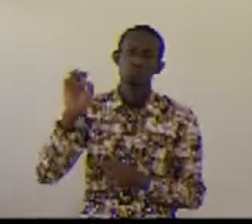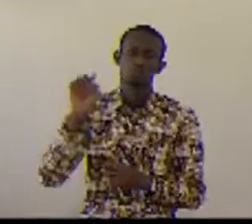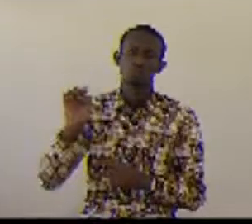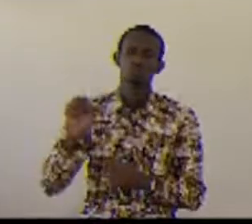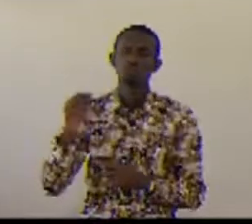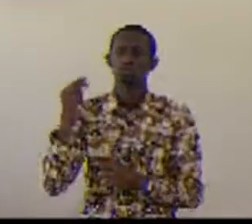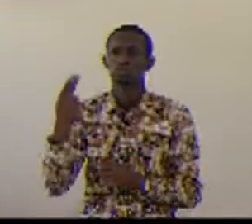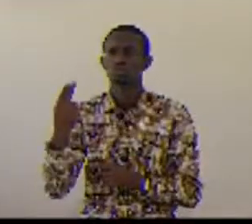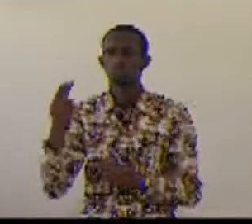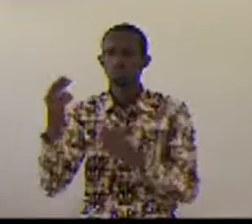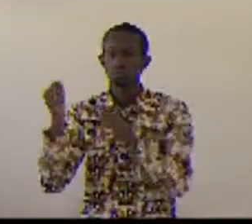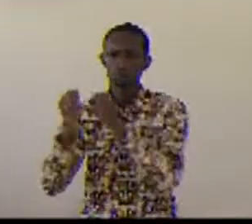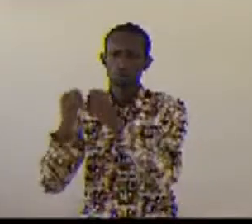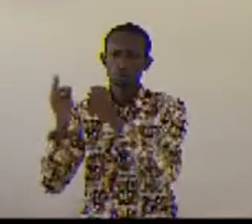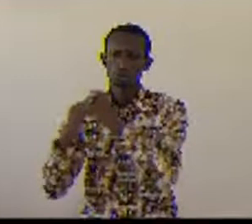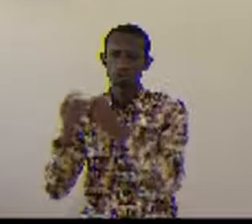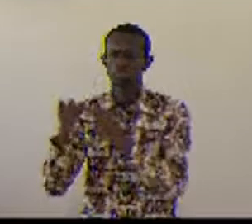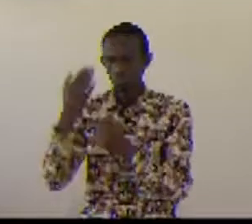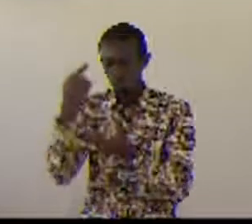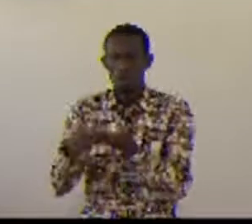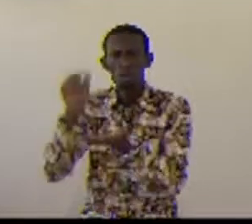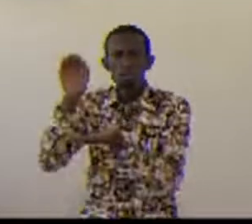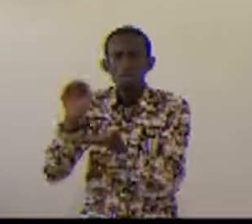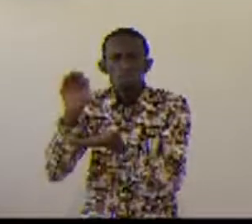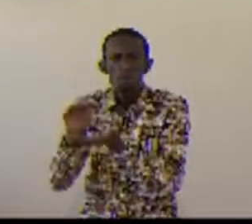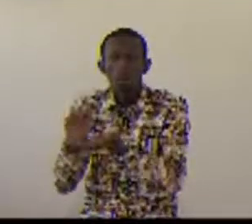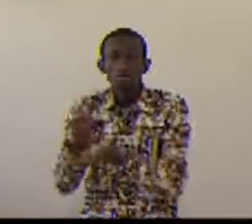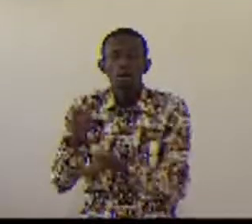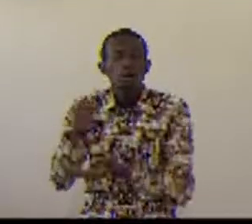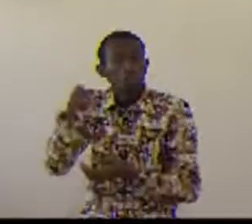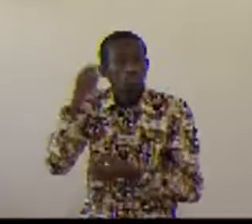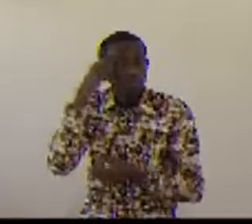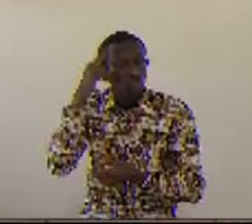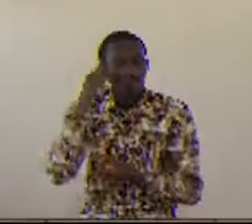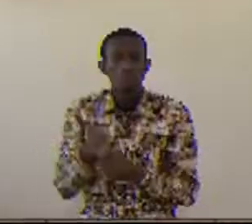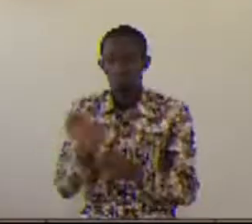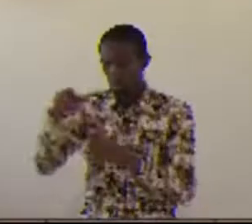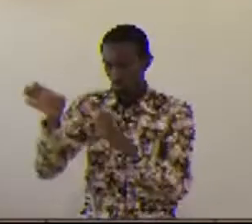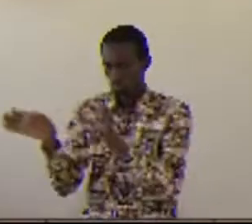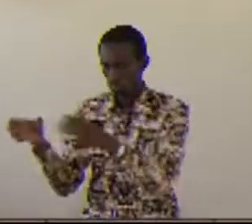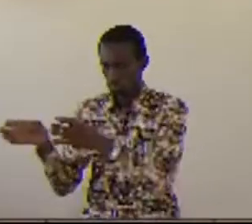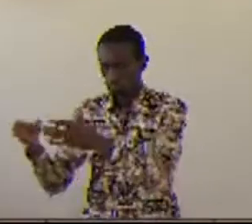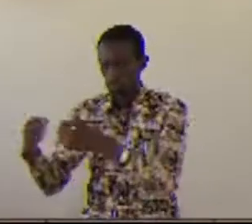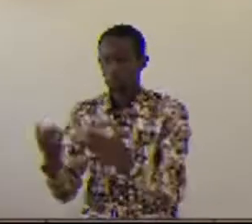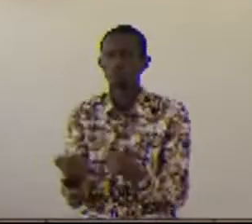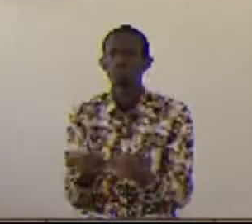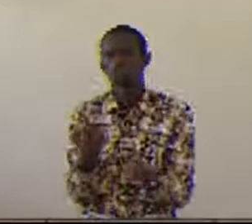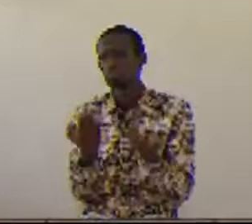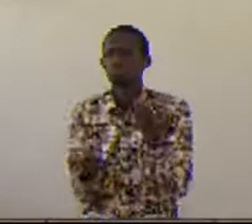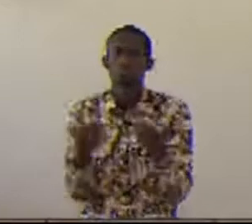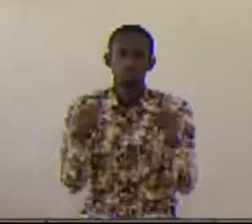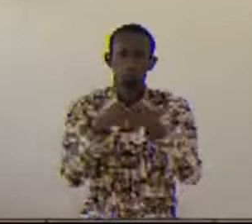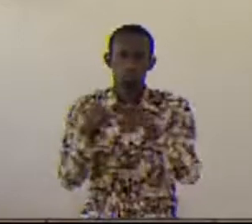decreasing. Why is it decreasing? Remember, in a given group, we have same number of